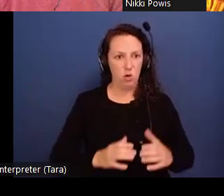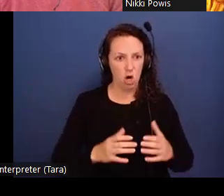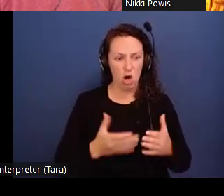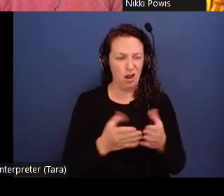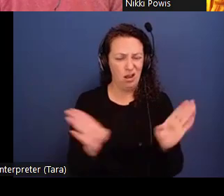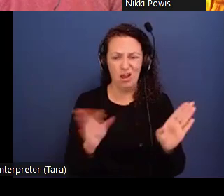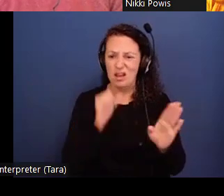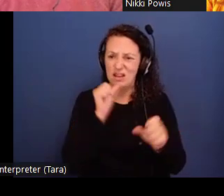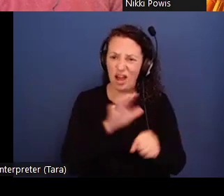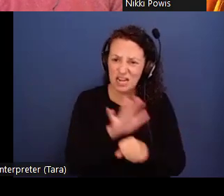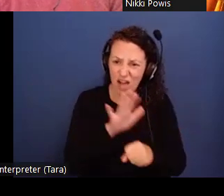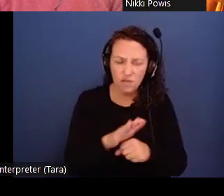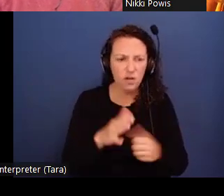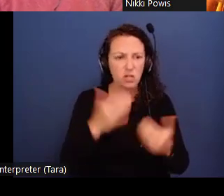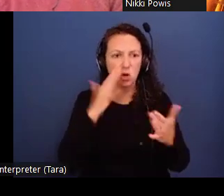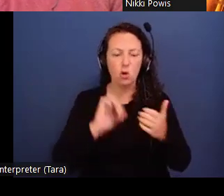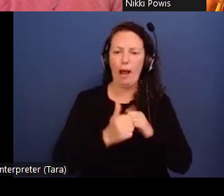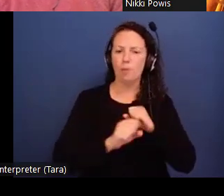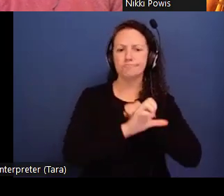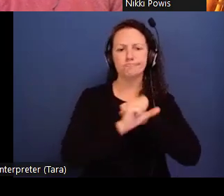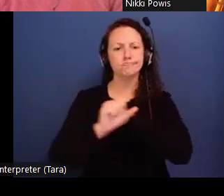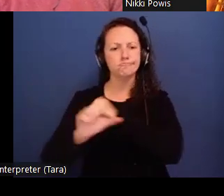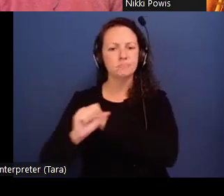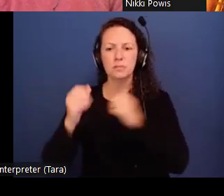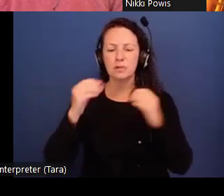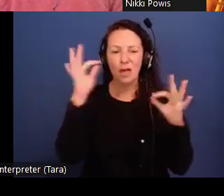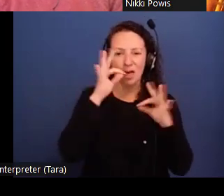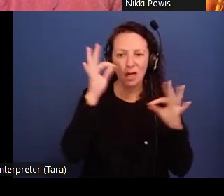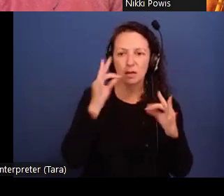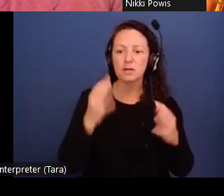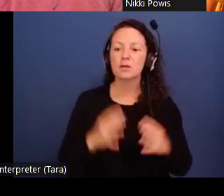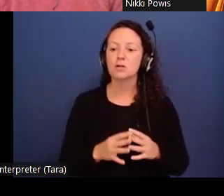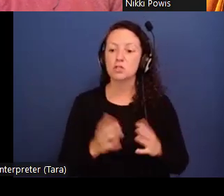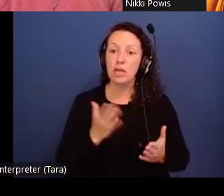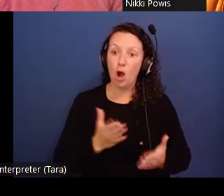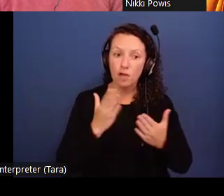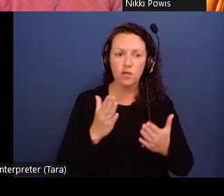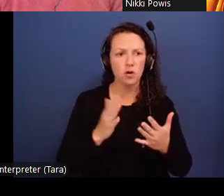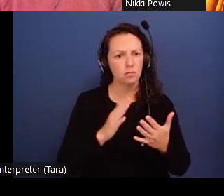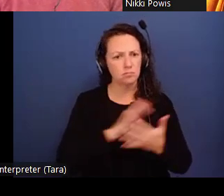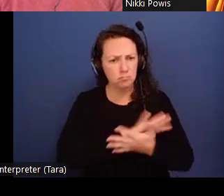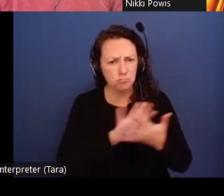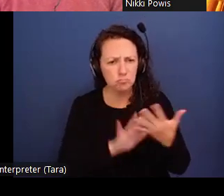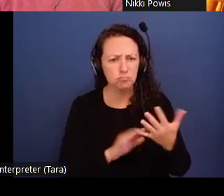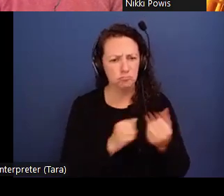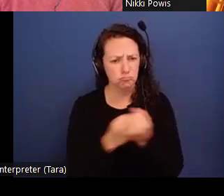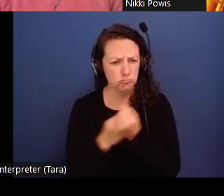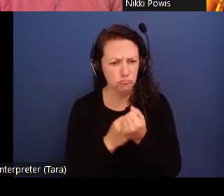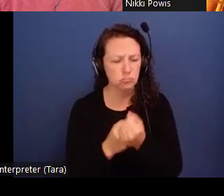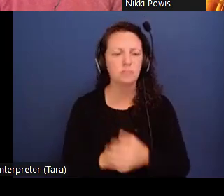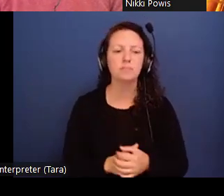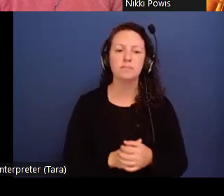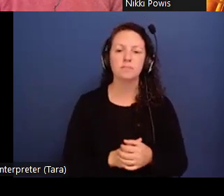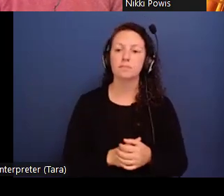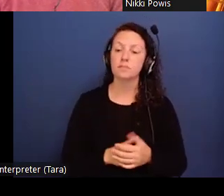don't know how to market themselves. And so we offer a lot of those things. So we do partner with